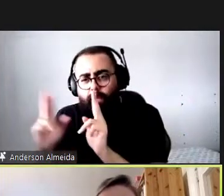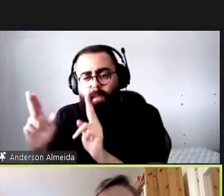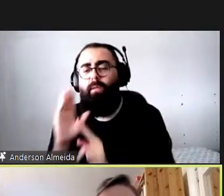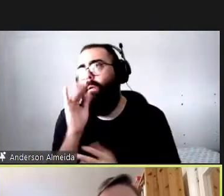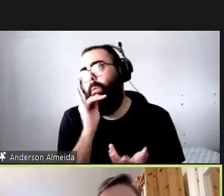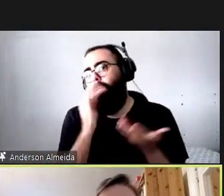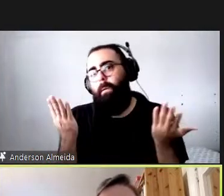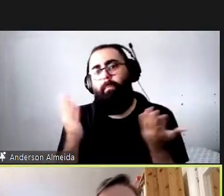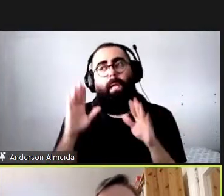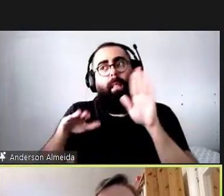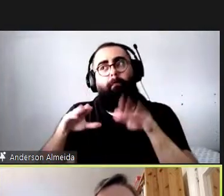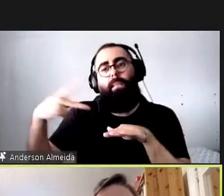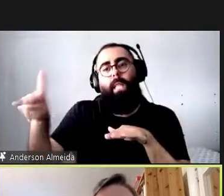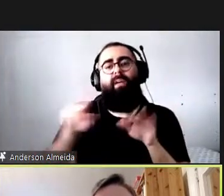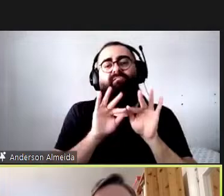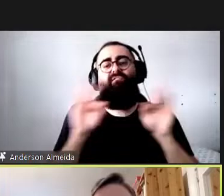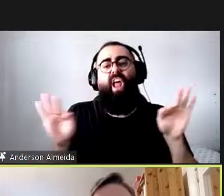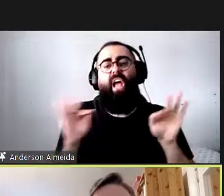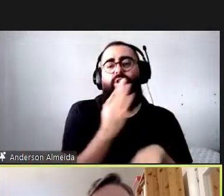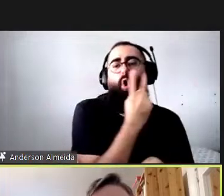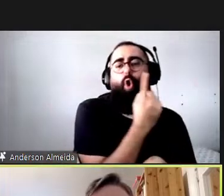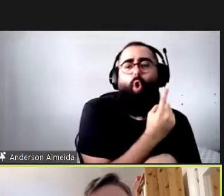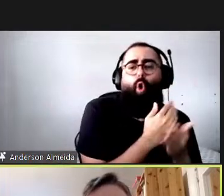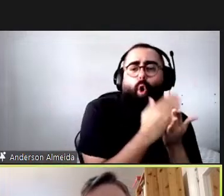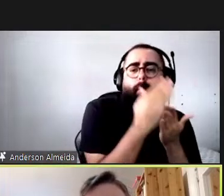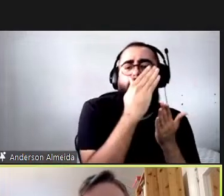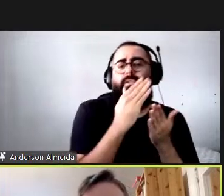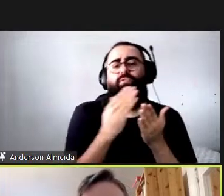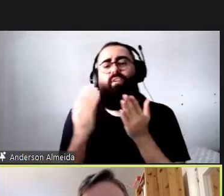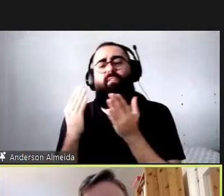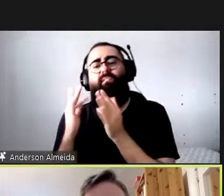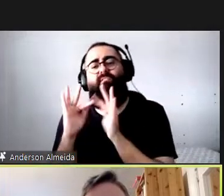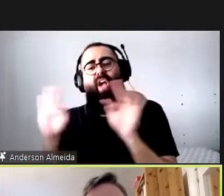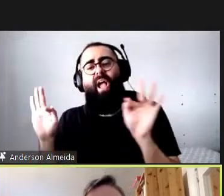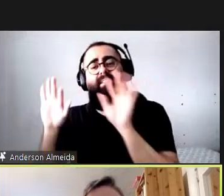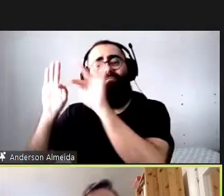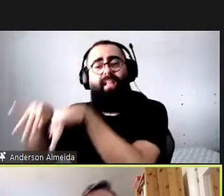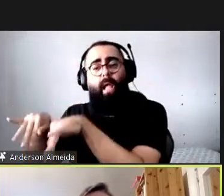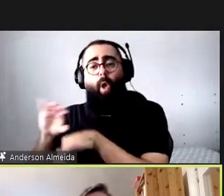initial, phrase medial, or phrase final.